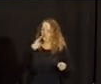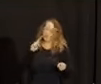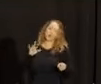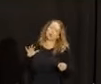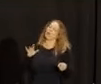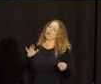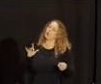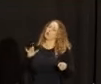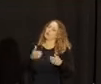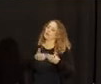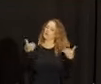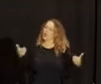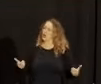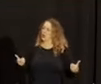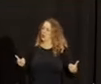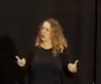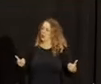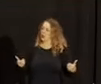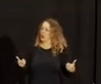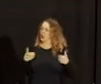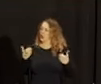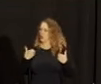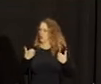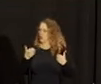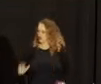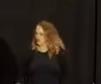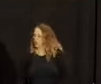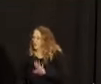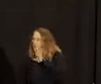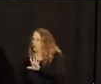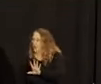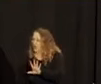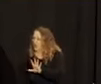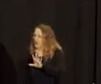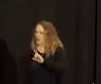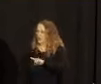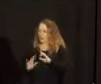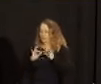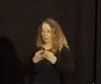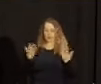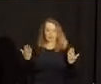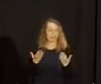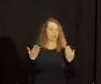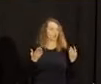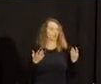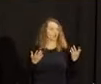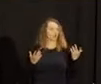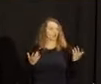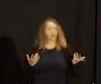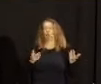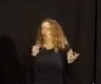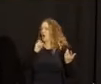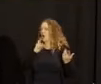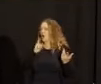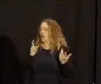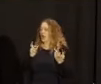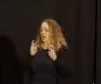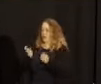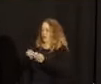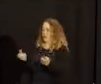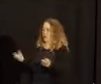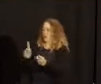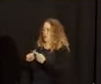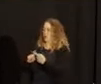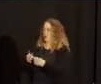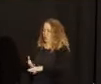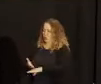for segregating youth as young as 5, because families here are not given the resources to